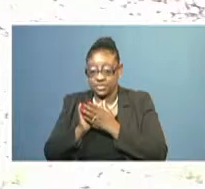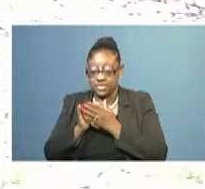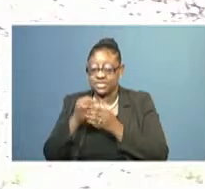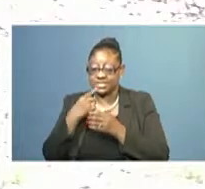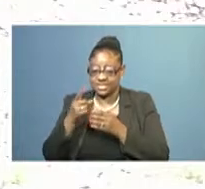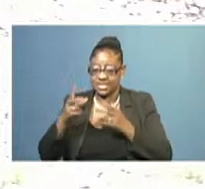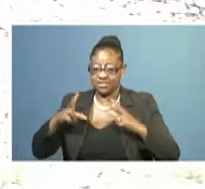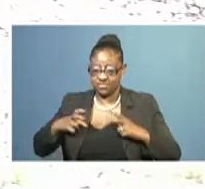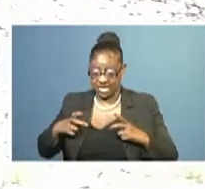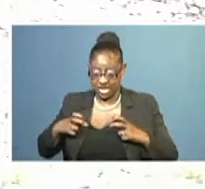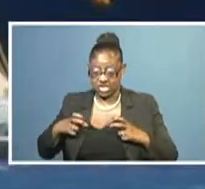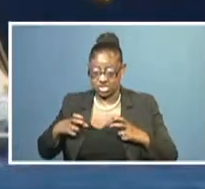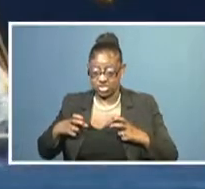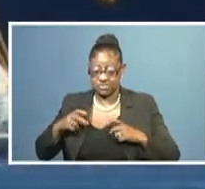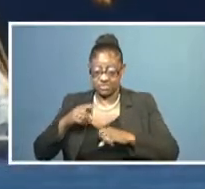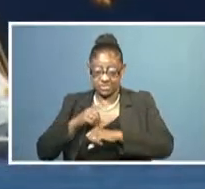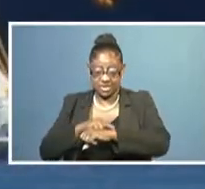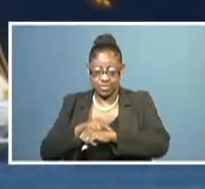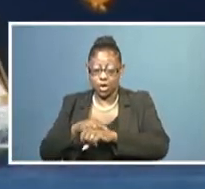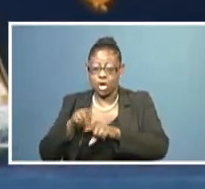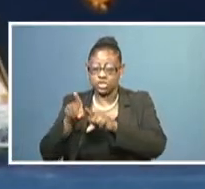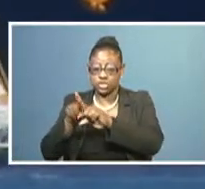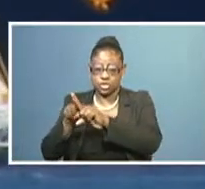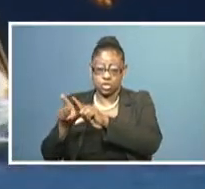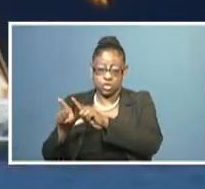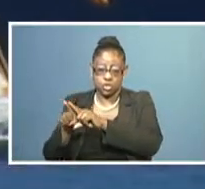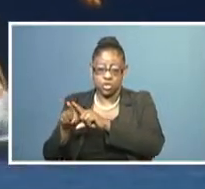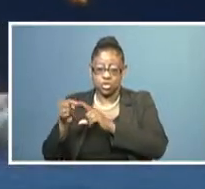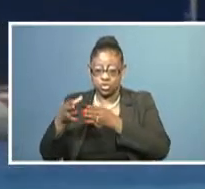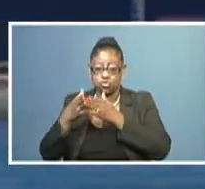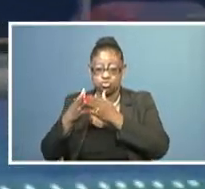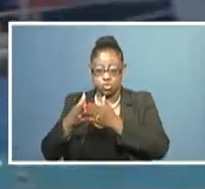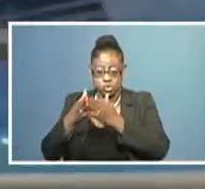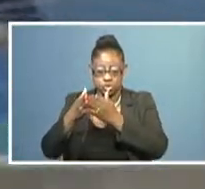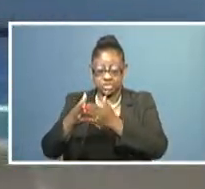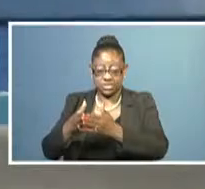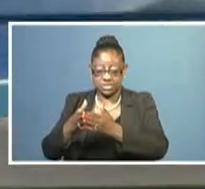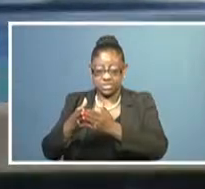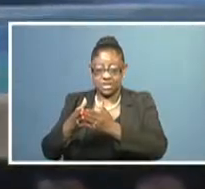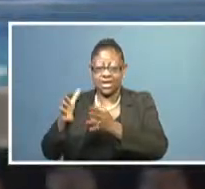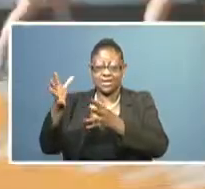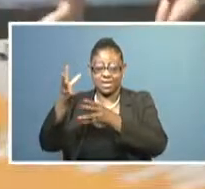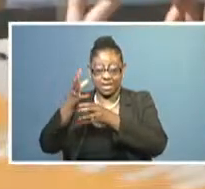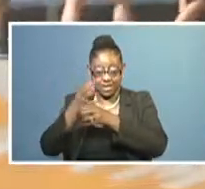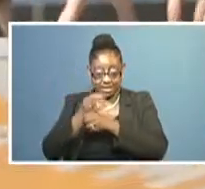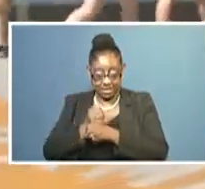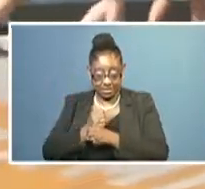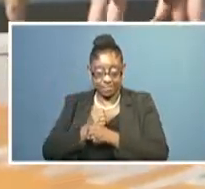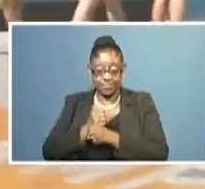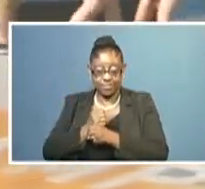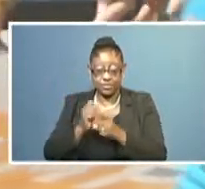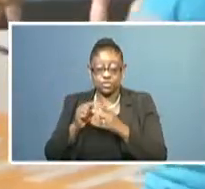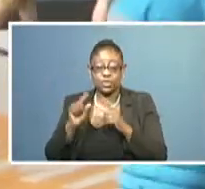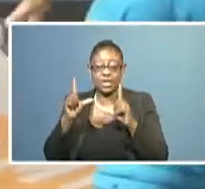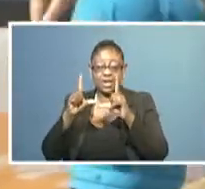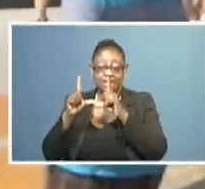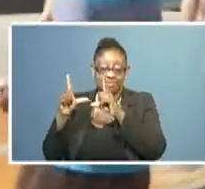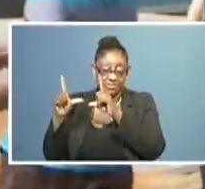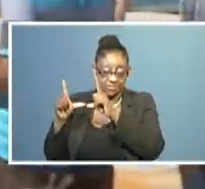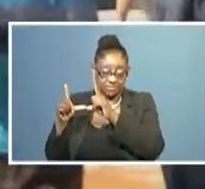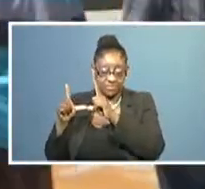vacation market sector, and also the cruise lines are also getting back to a level of